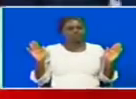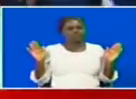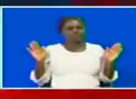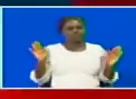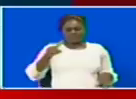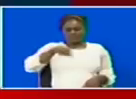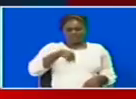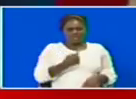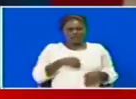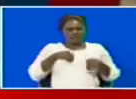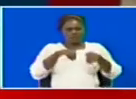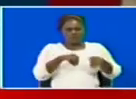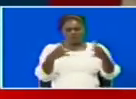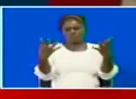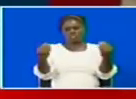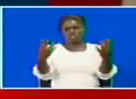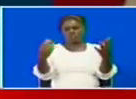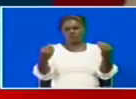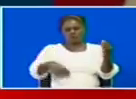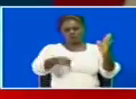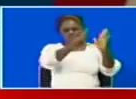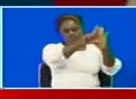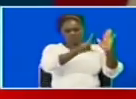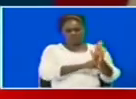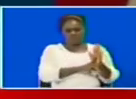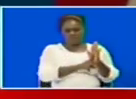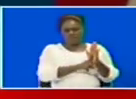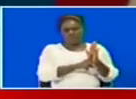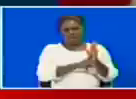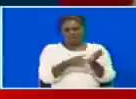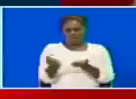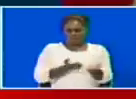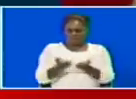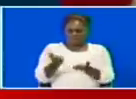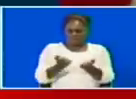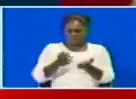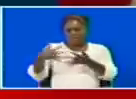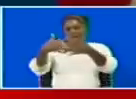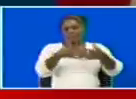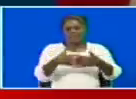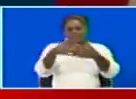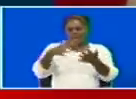we will follow two Simple Rules by American and hire